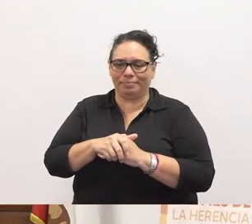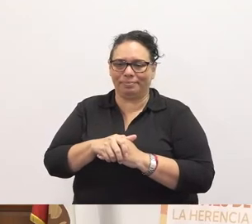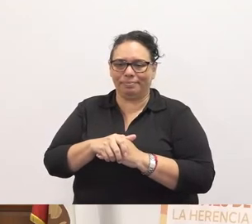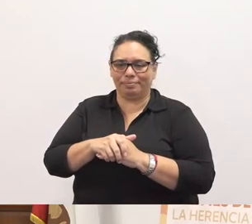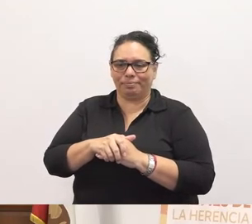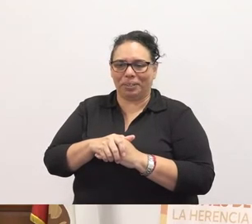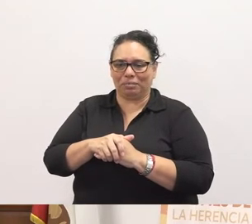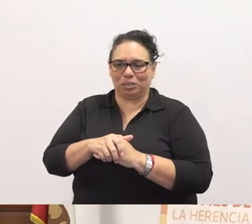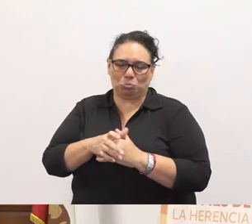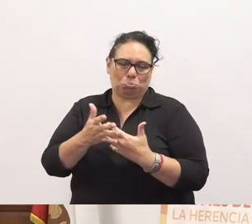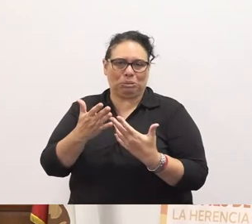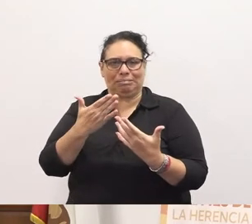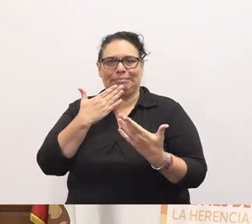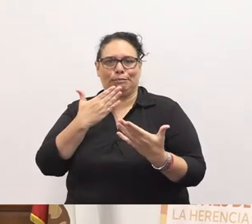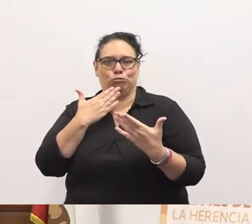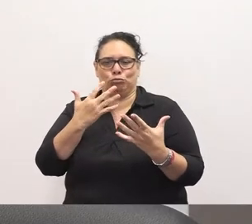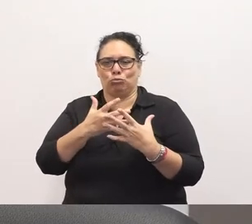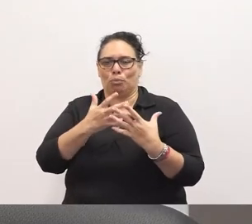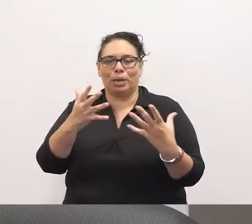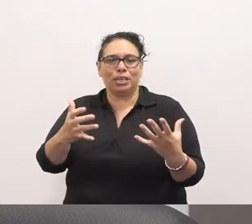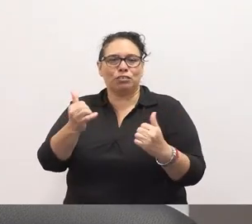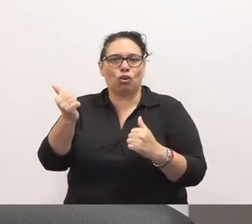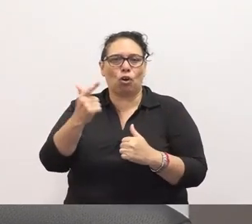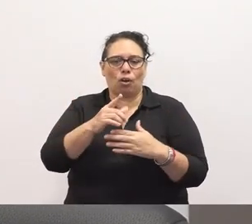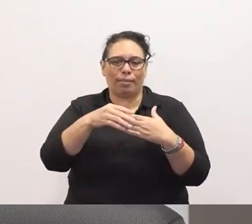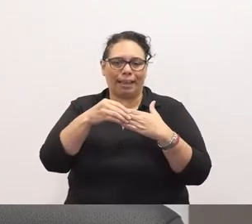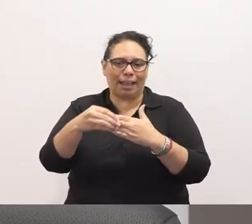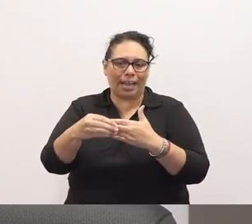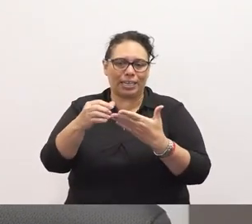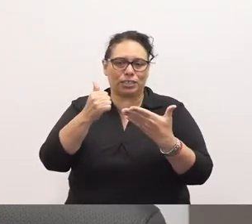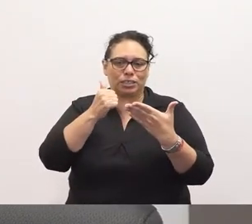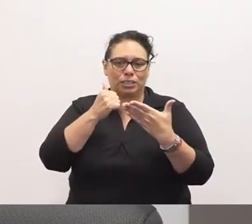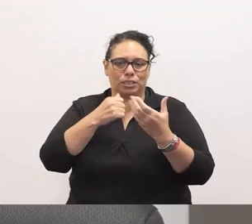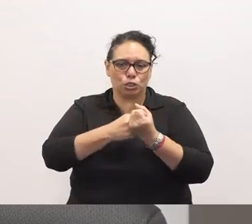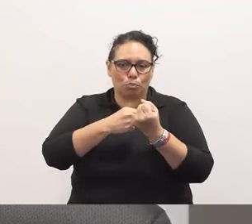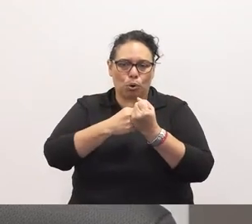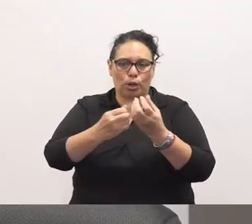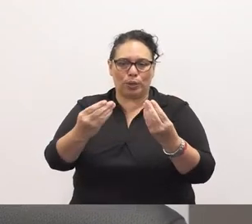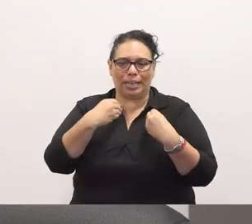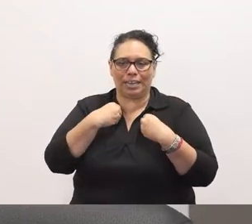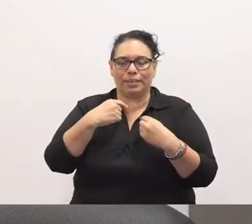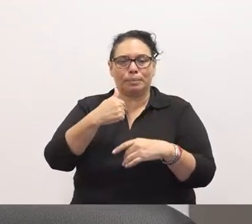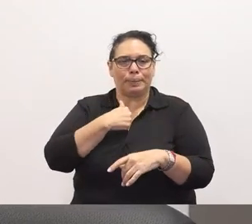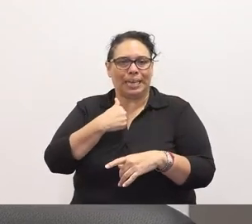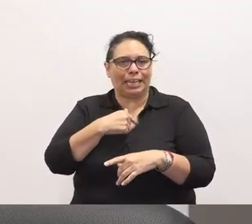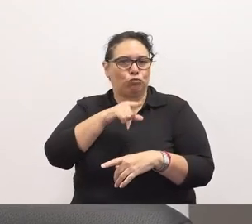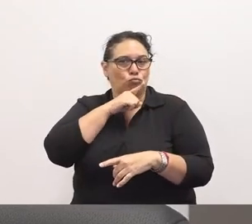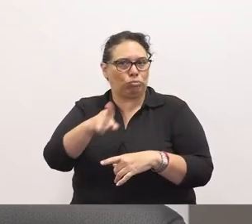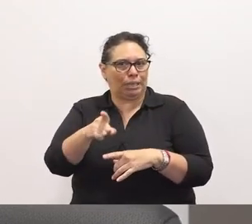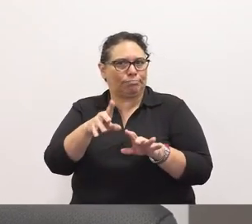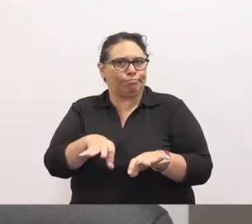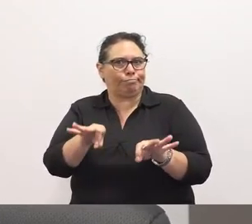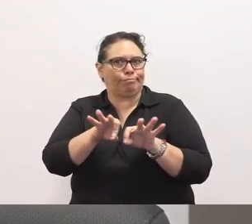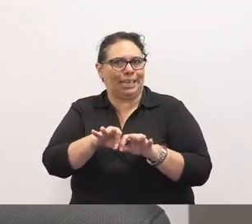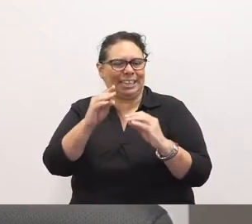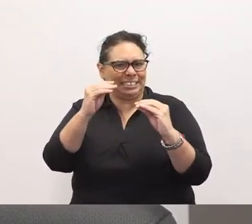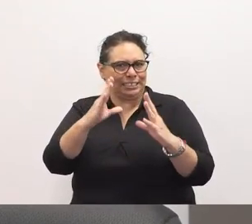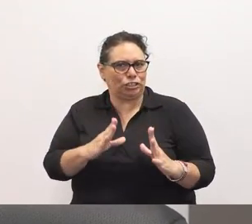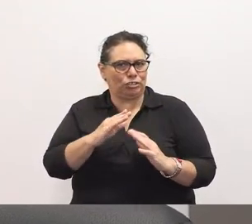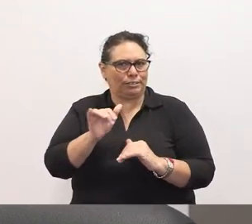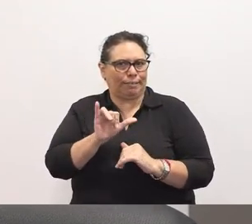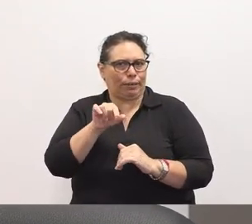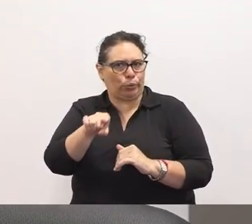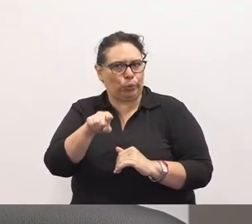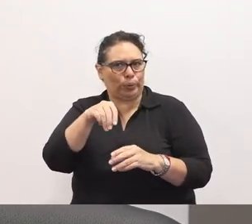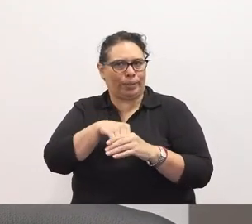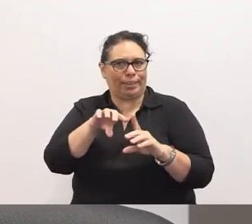I just like to say just thank you so much for all the guidance and support you've given me. It really means a lot to me that there's teachers like you in the district